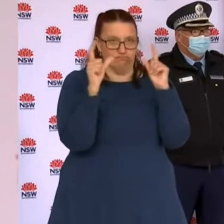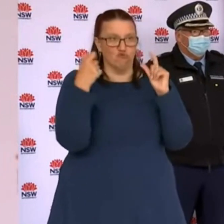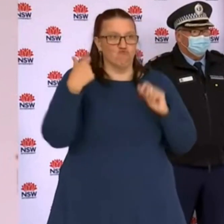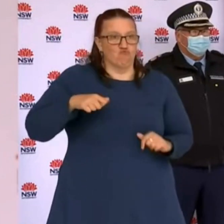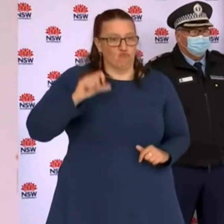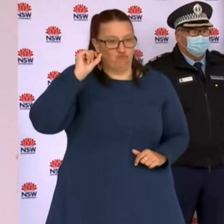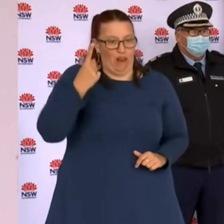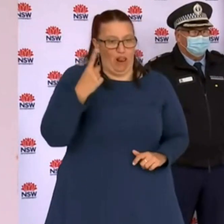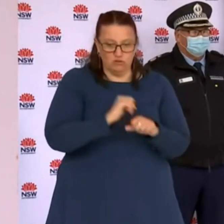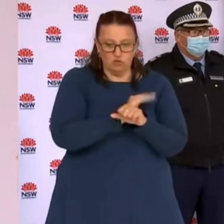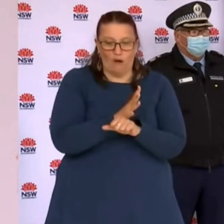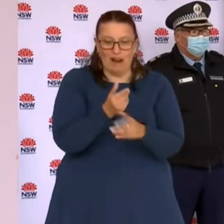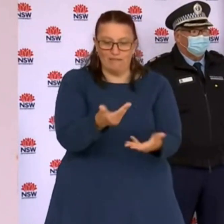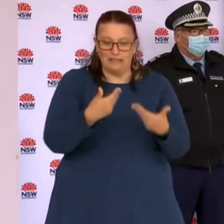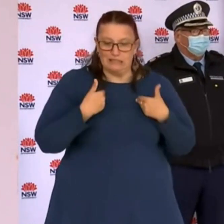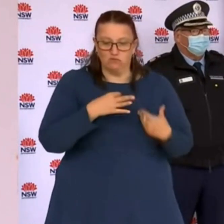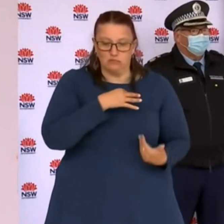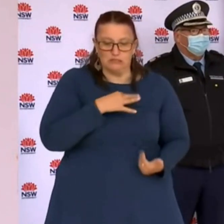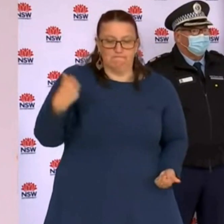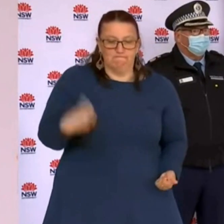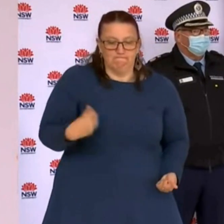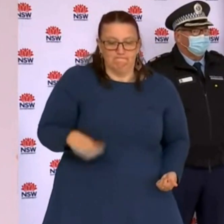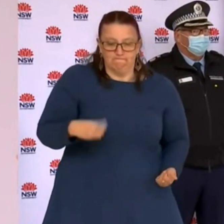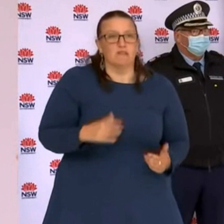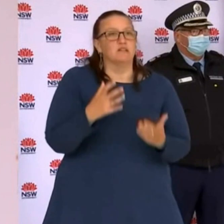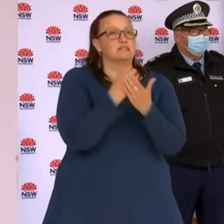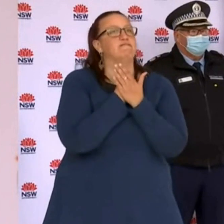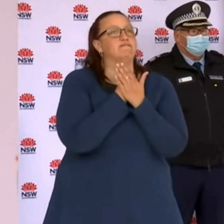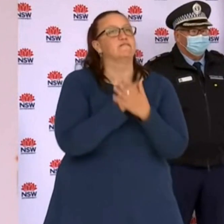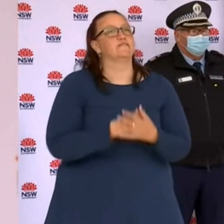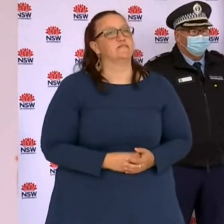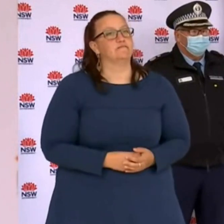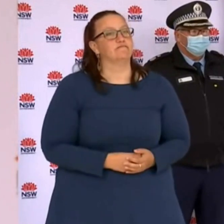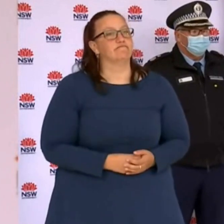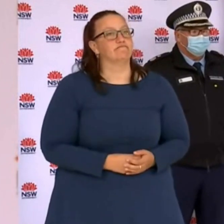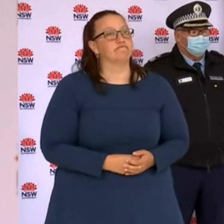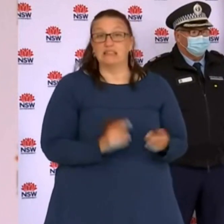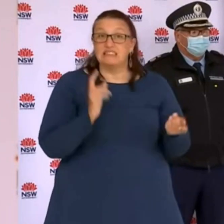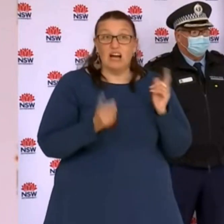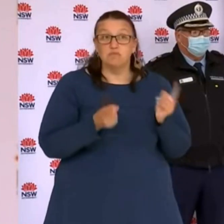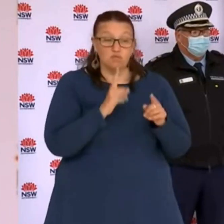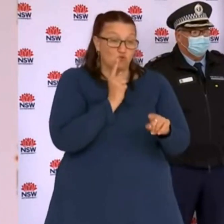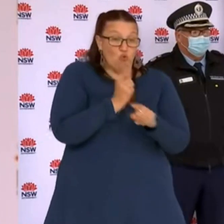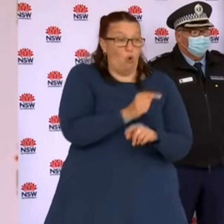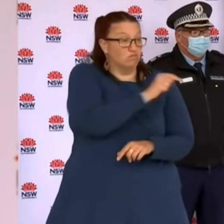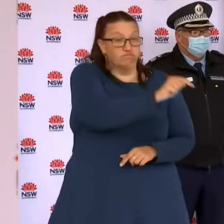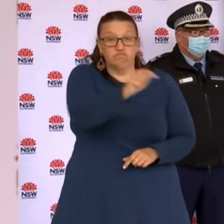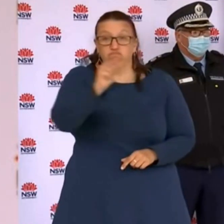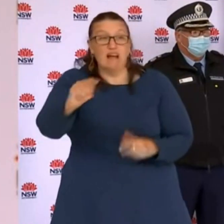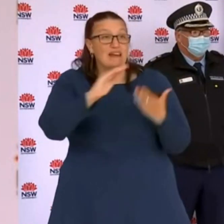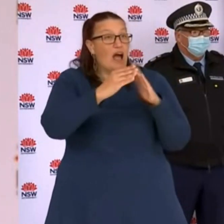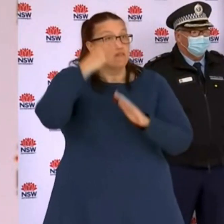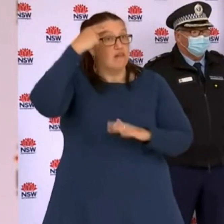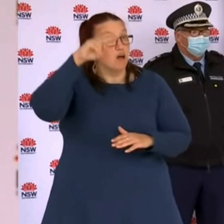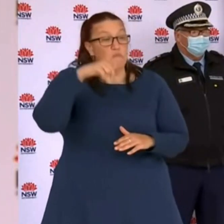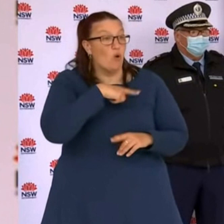And most of the time it's just because people aren't across the rules or don't know or don't understand. And that's why it's really